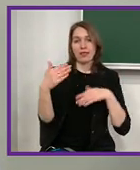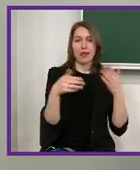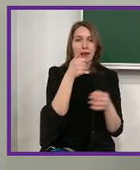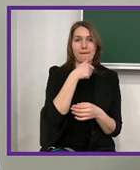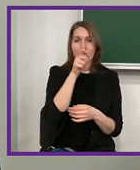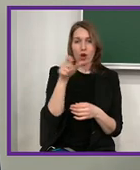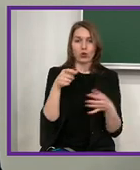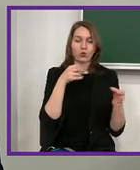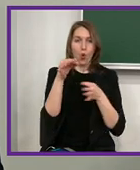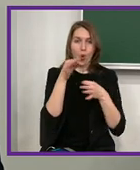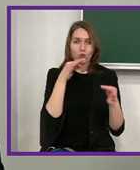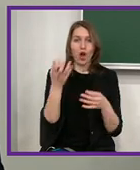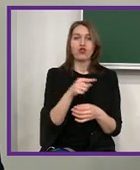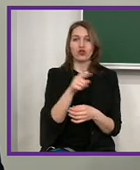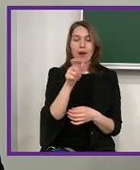to speak.